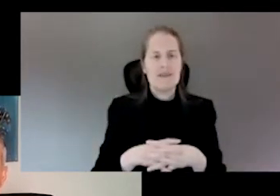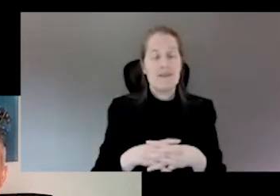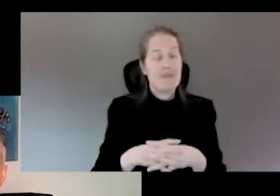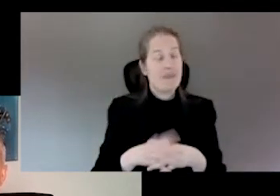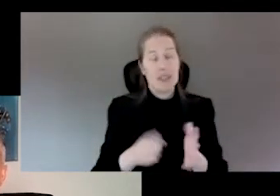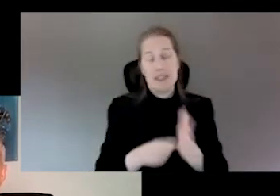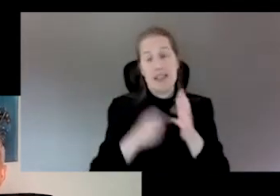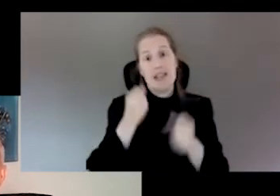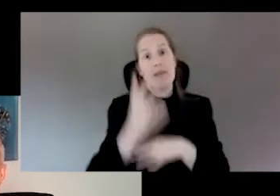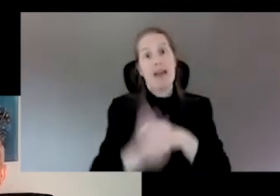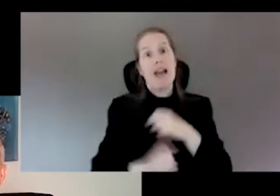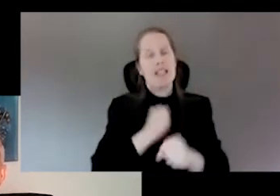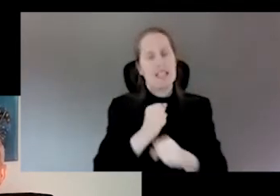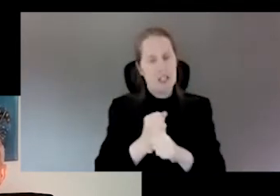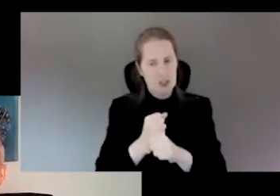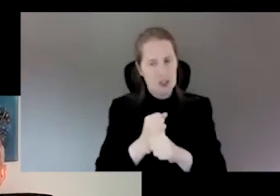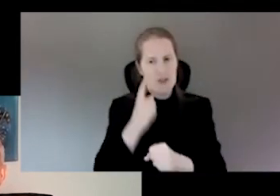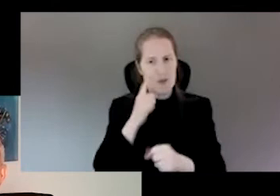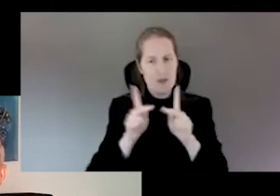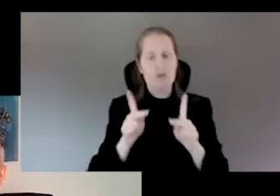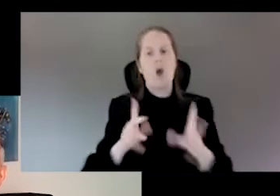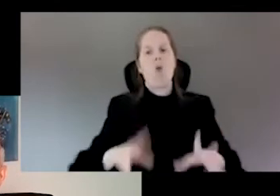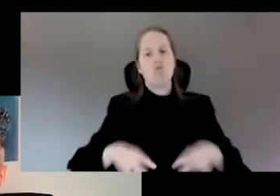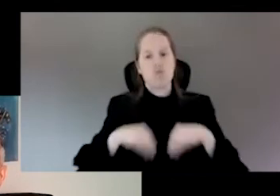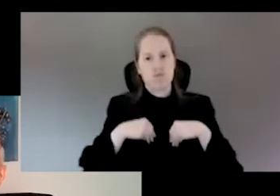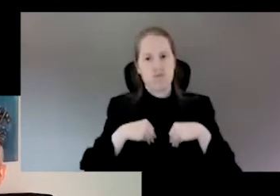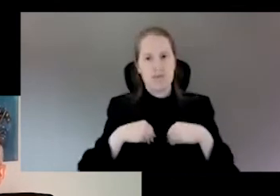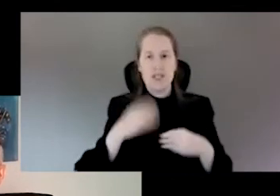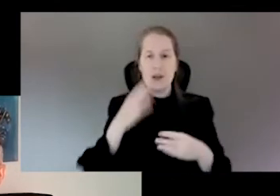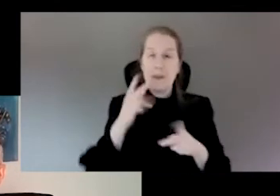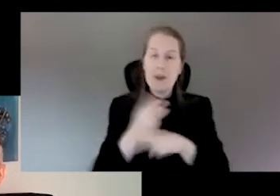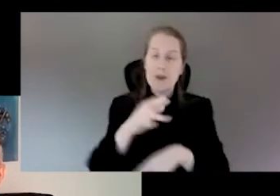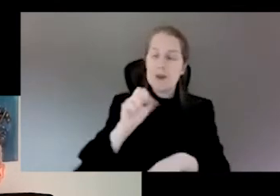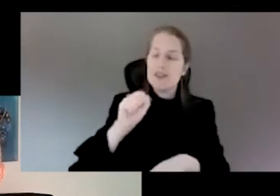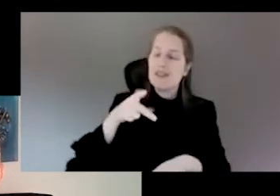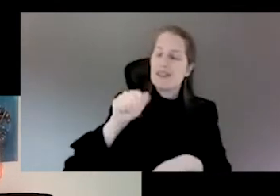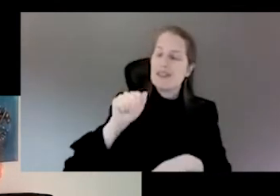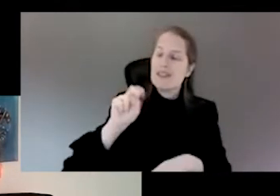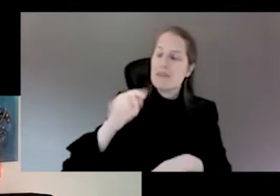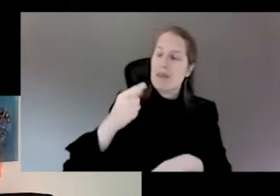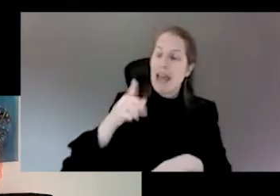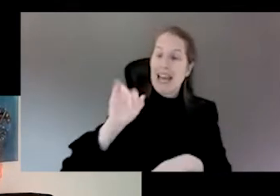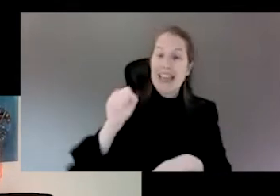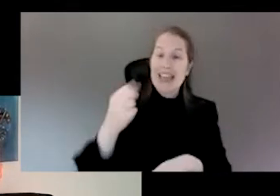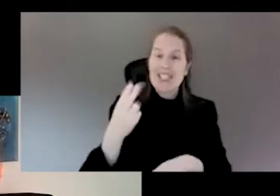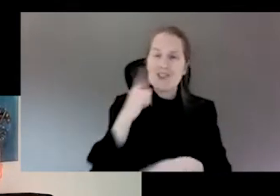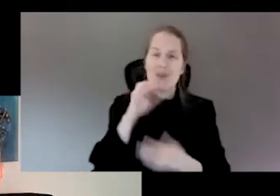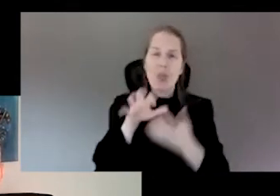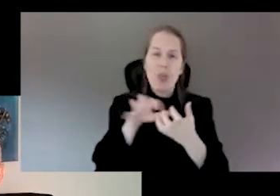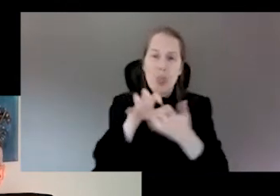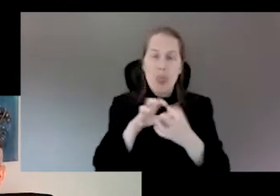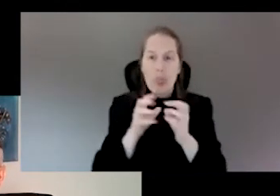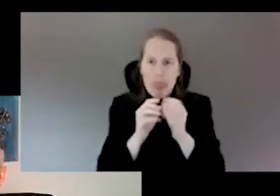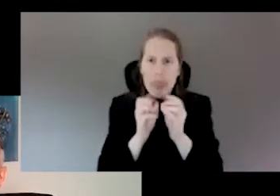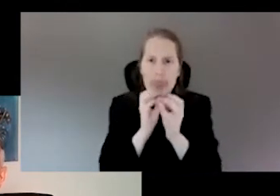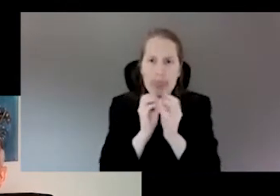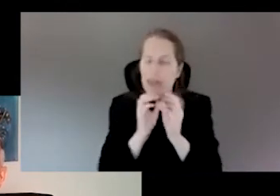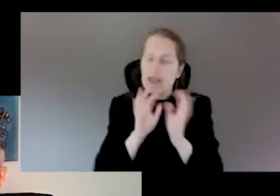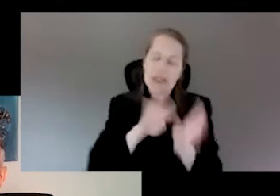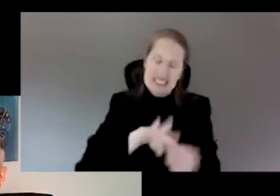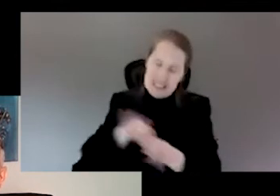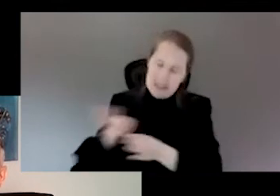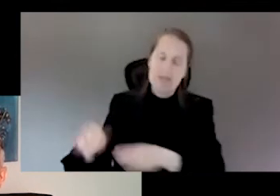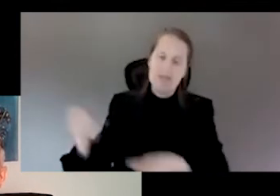that place, to move away from Spanglish and other different languages, so that we can better communicate with